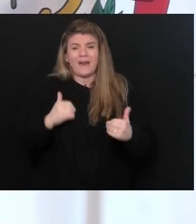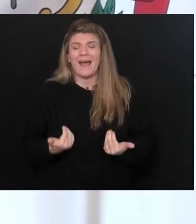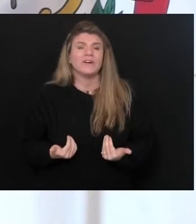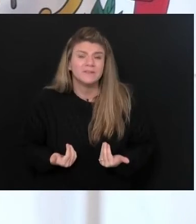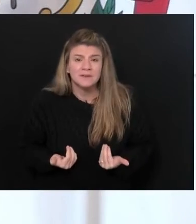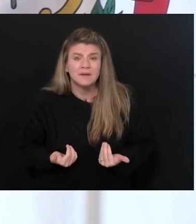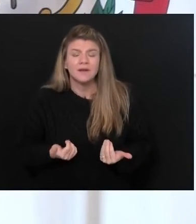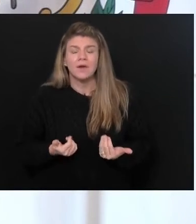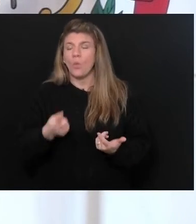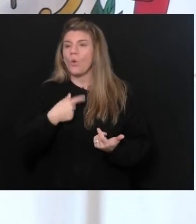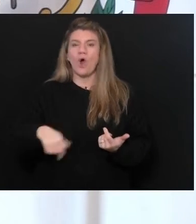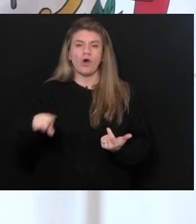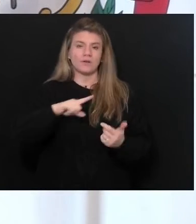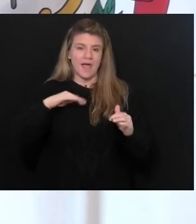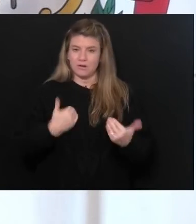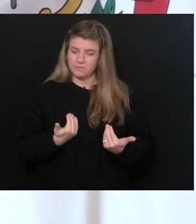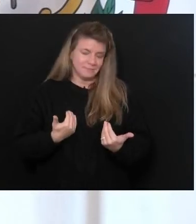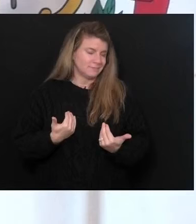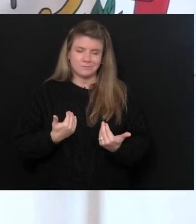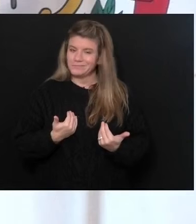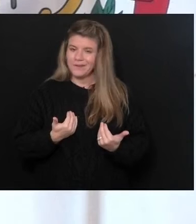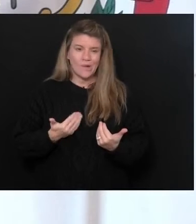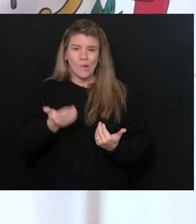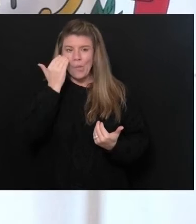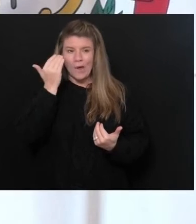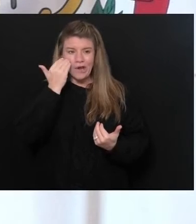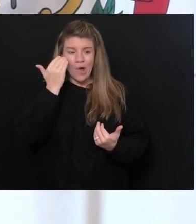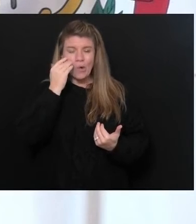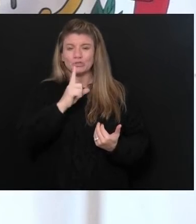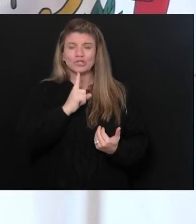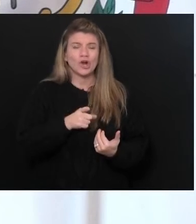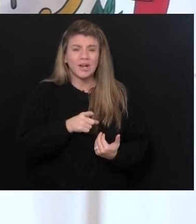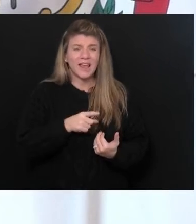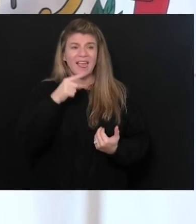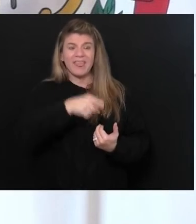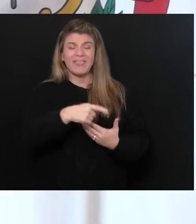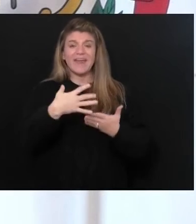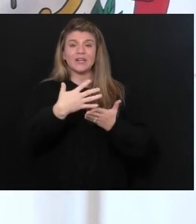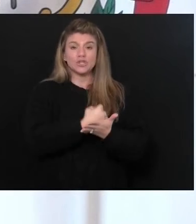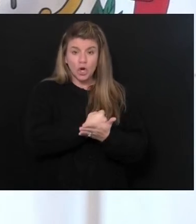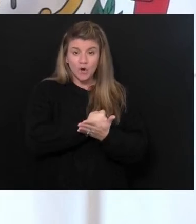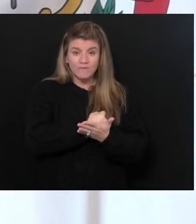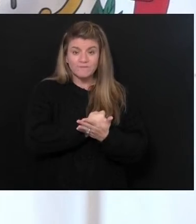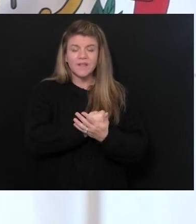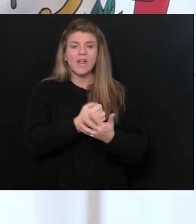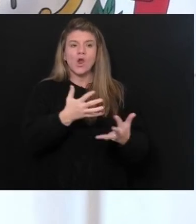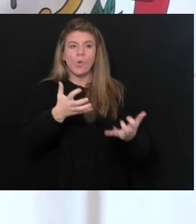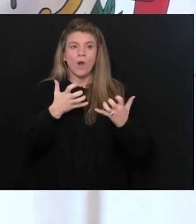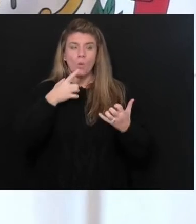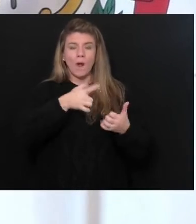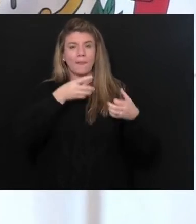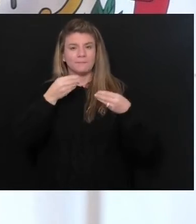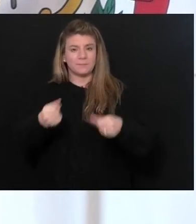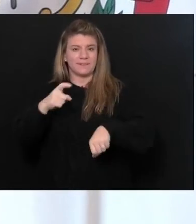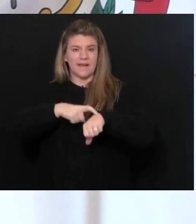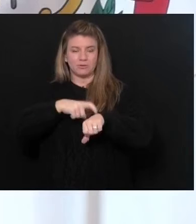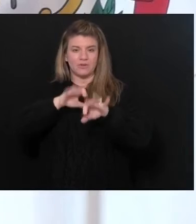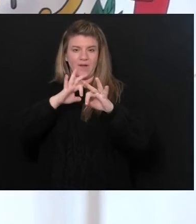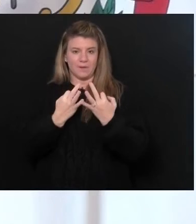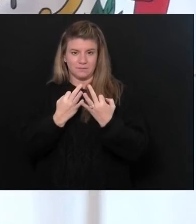tired. We all know. We all know that they surely deserve, and we want them to spend time with their